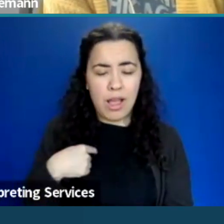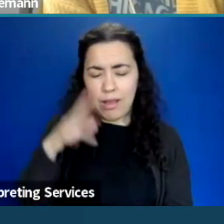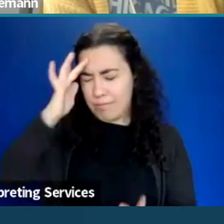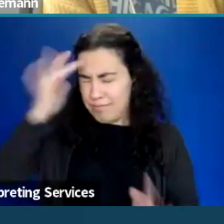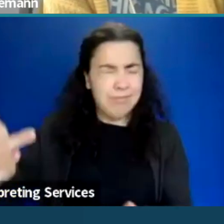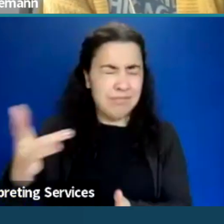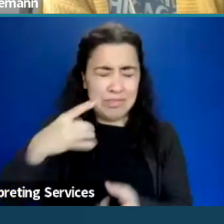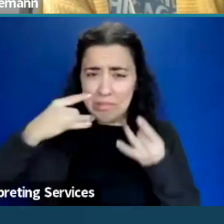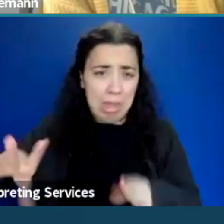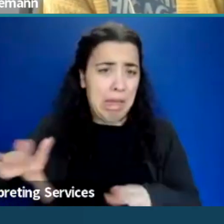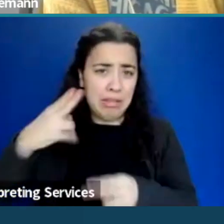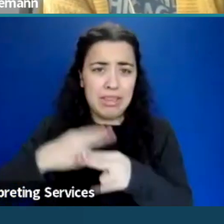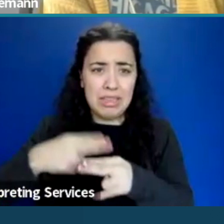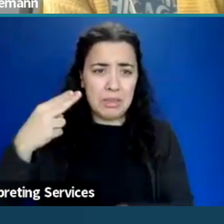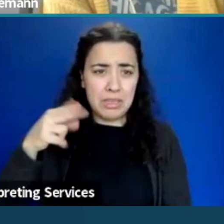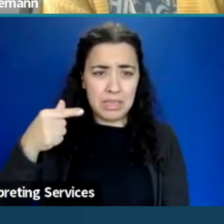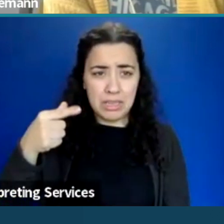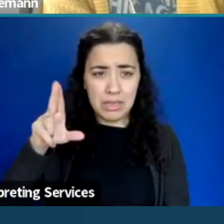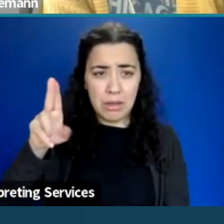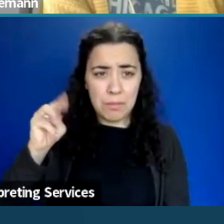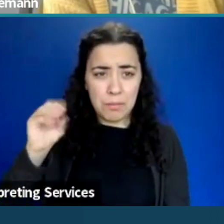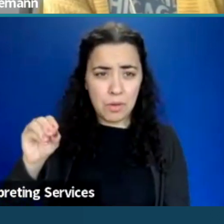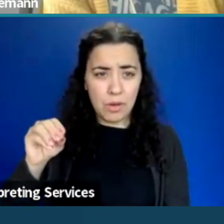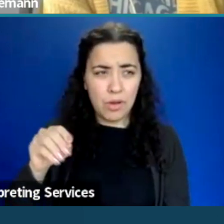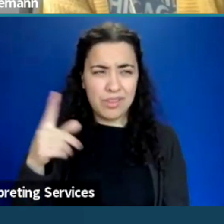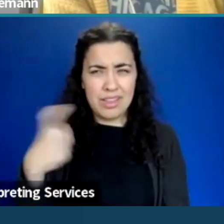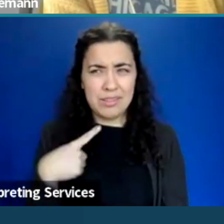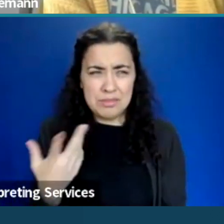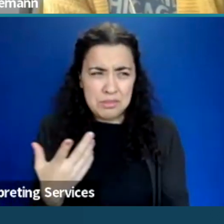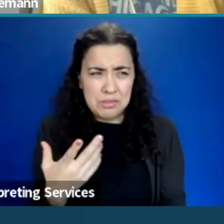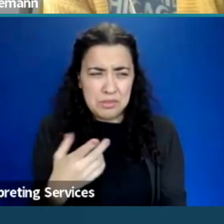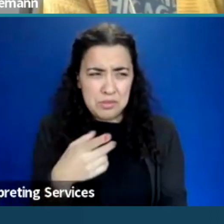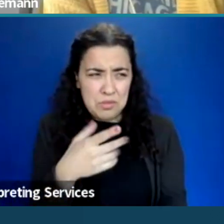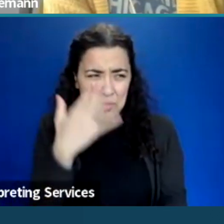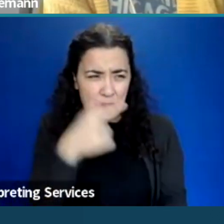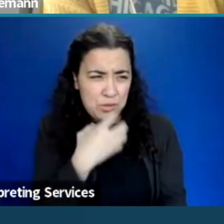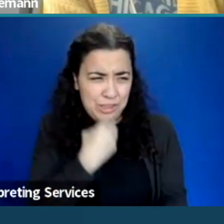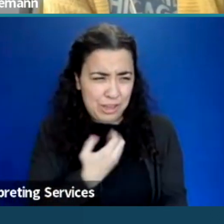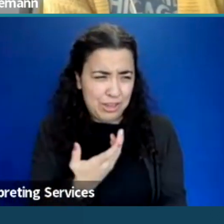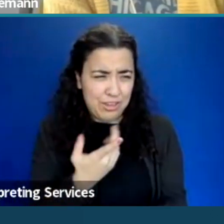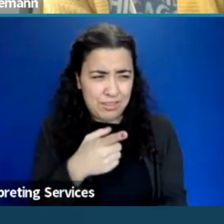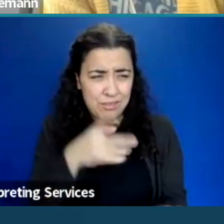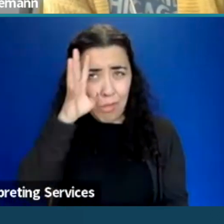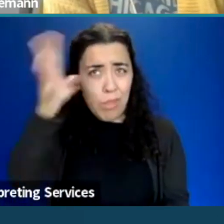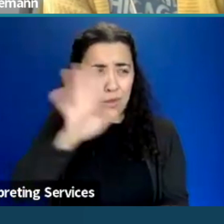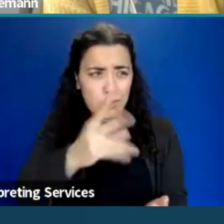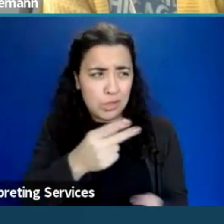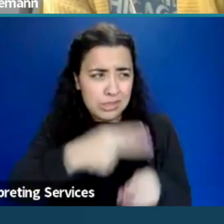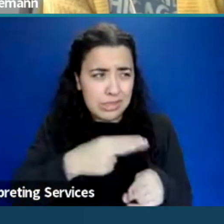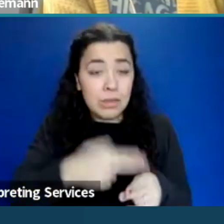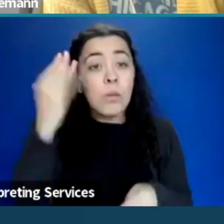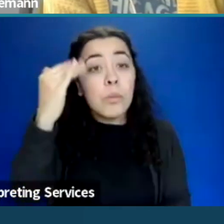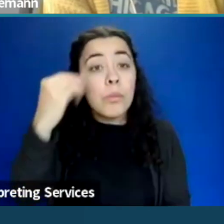goofy. And they said, what do you care? You always make up a name for your dog anyways, because I don't want